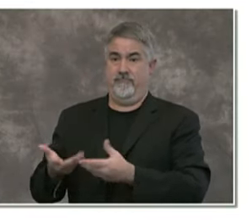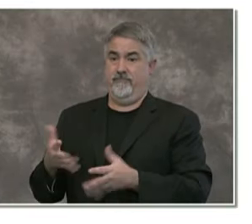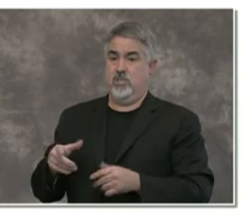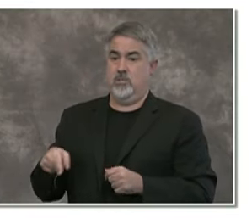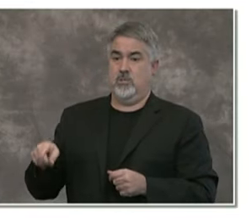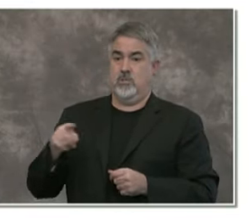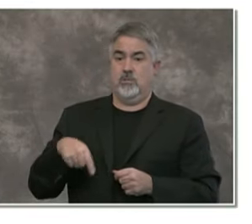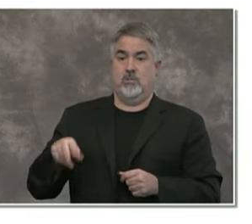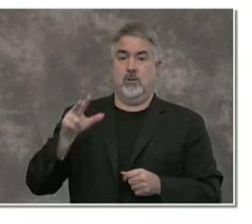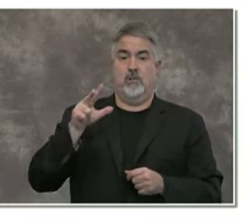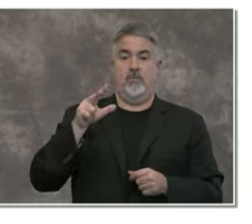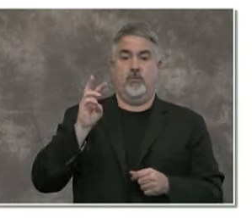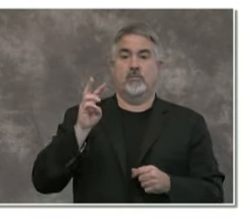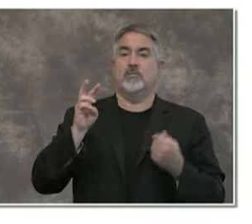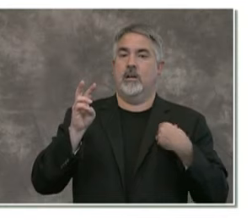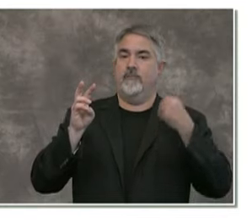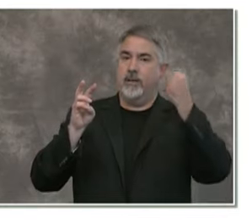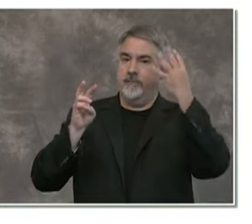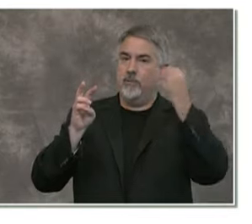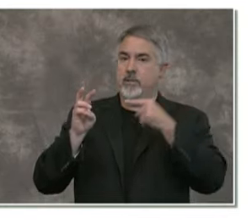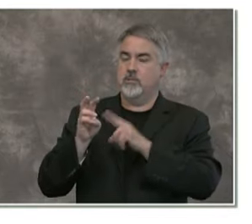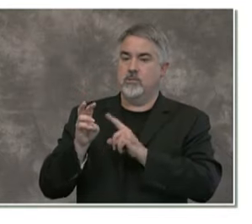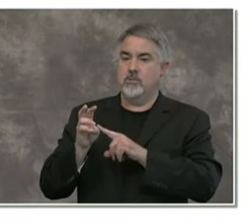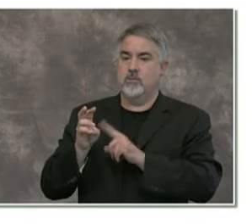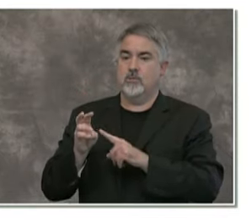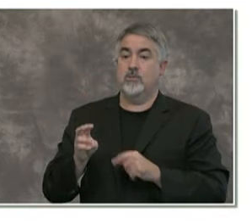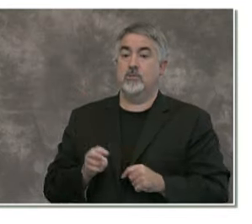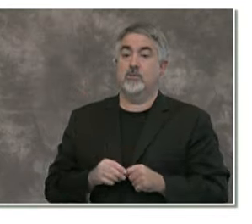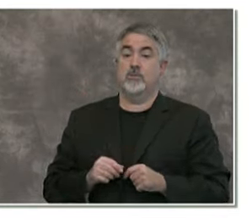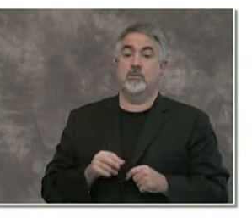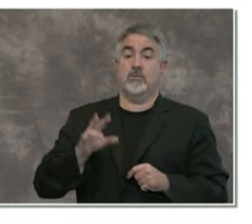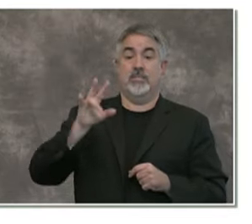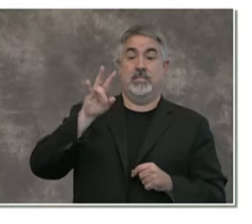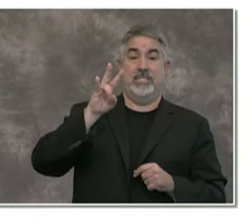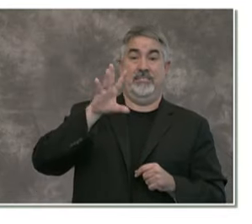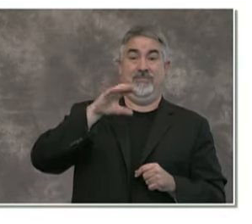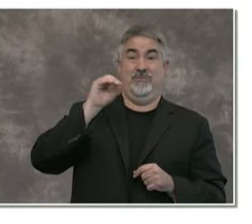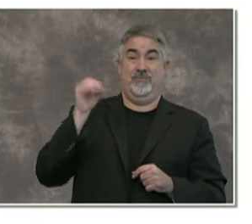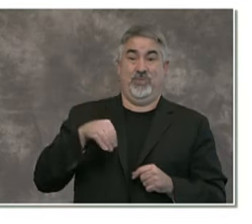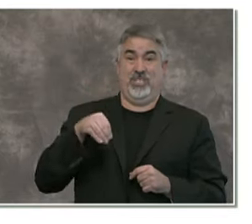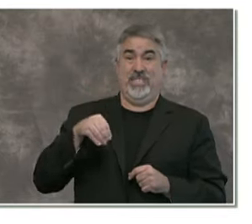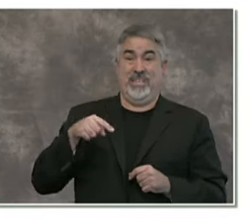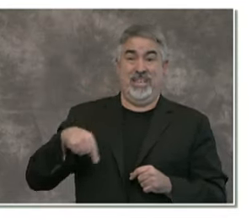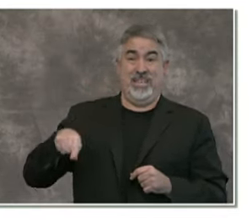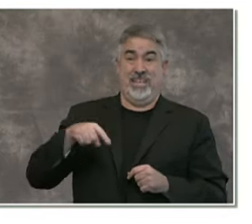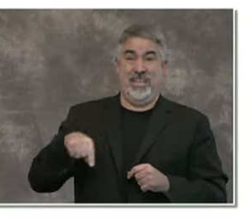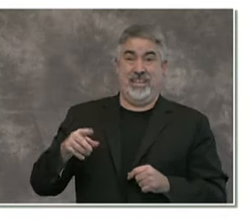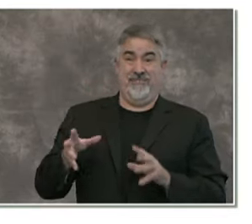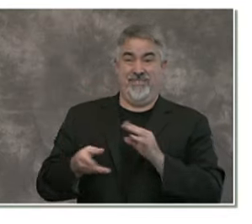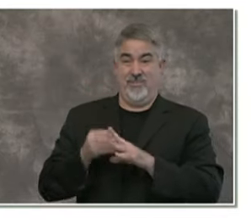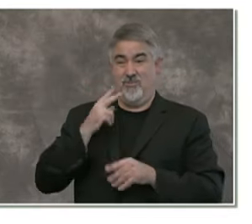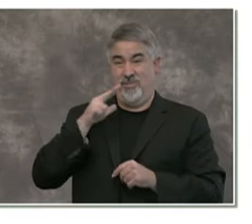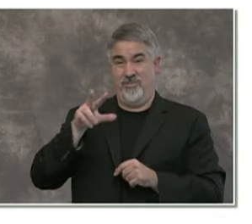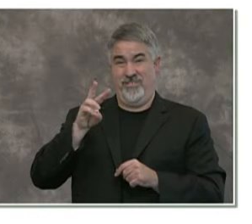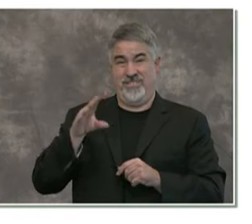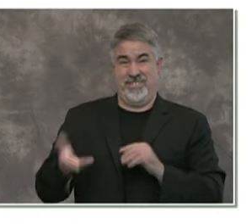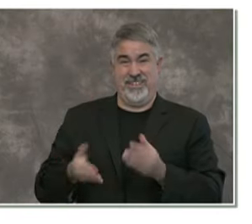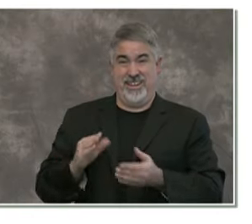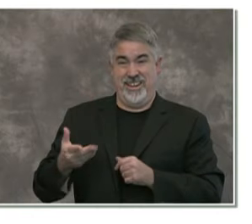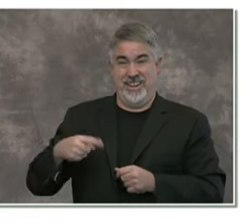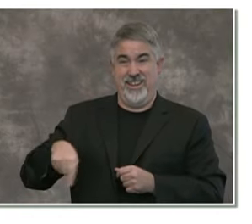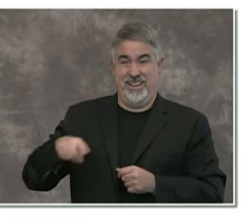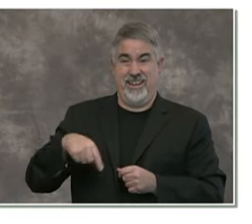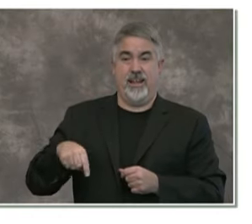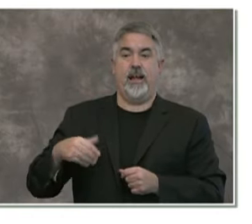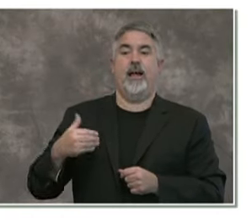have data for 27, which is 75% of the total number of individuals who have died. 15,